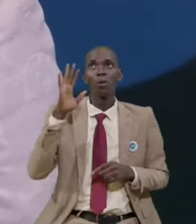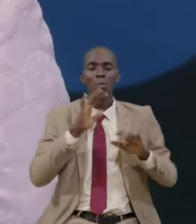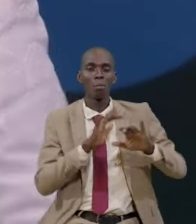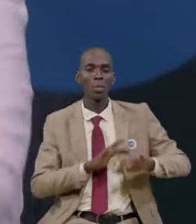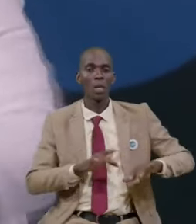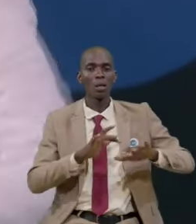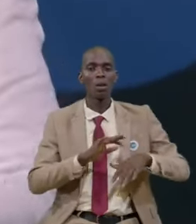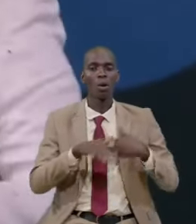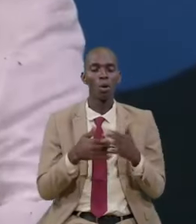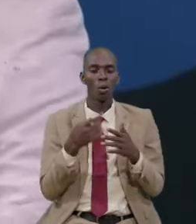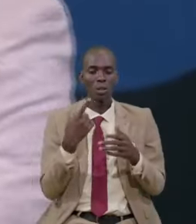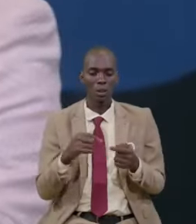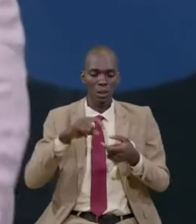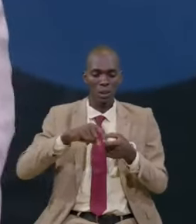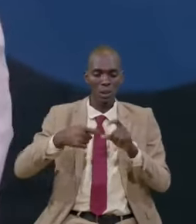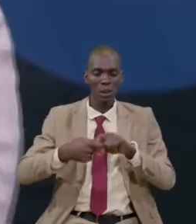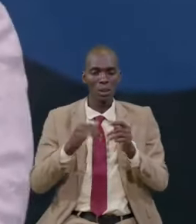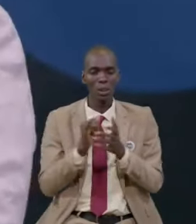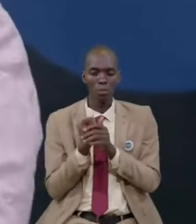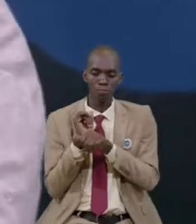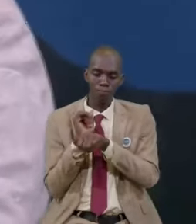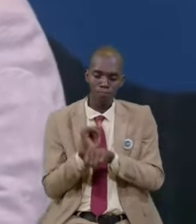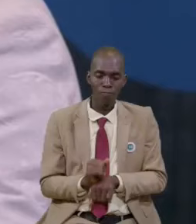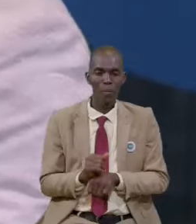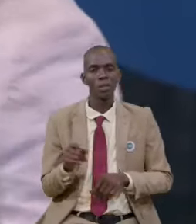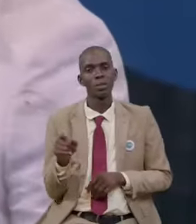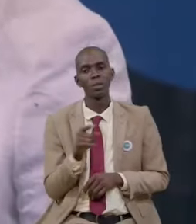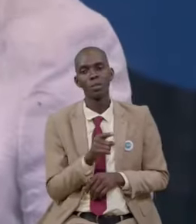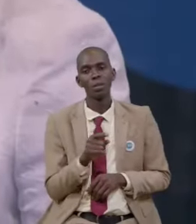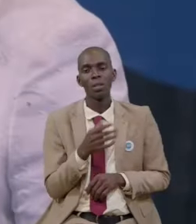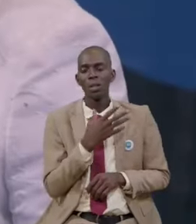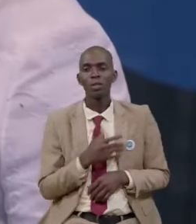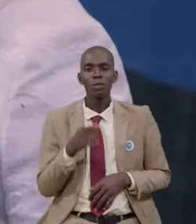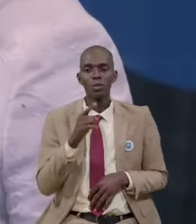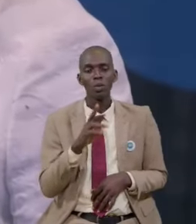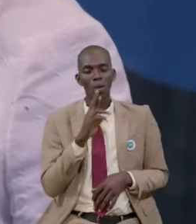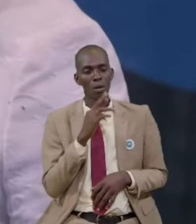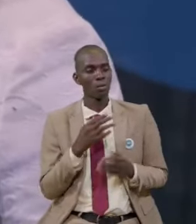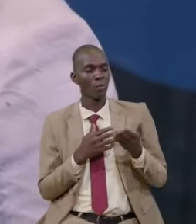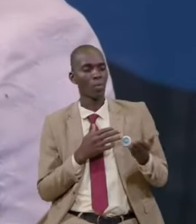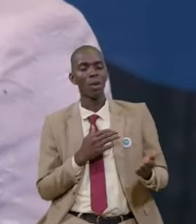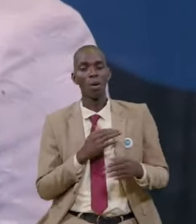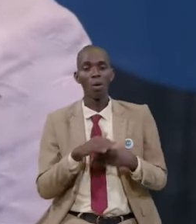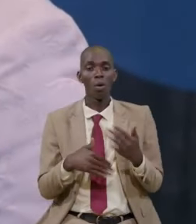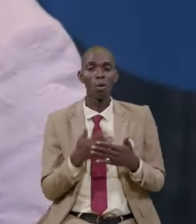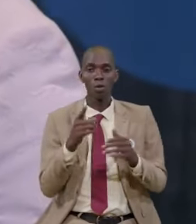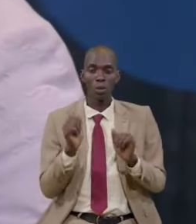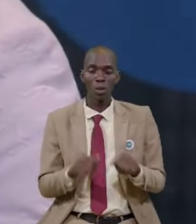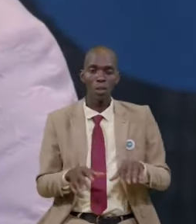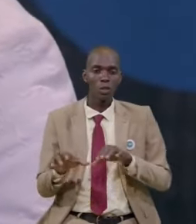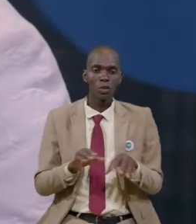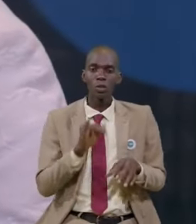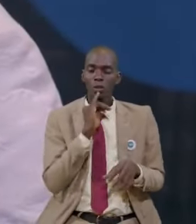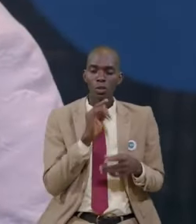you. It tied you and you're just there. All you could do is go around that pole